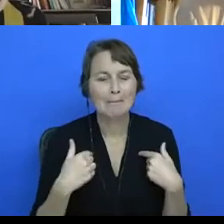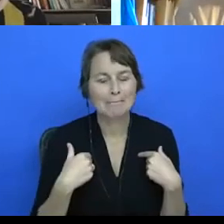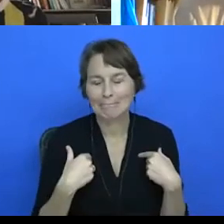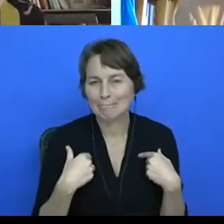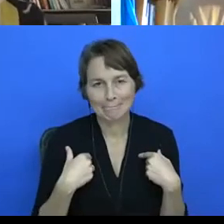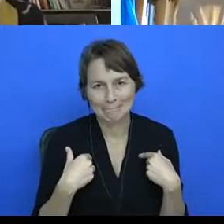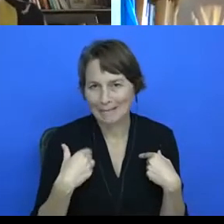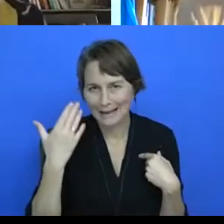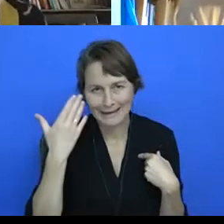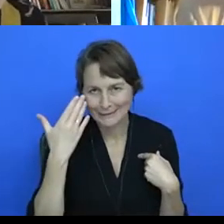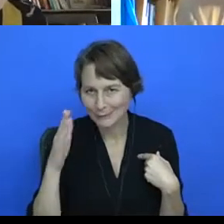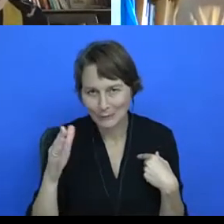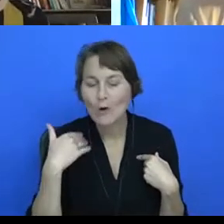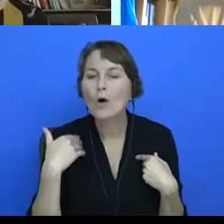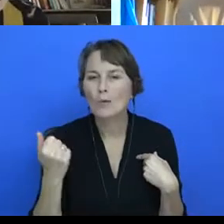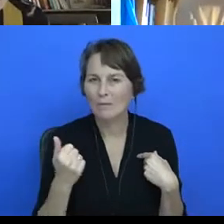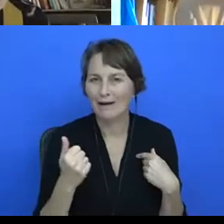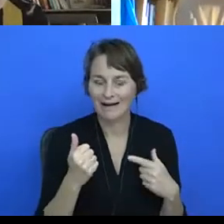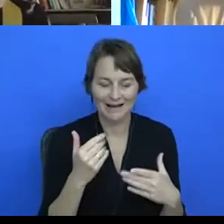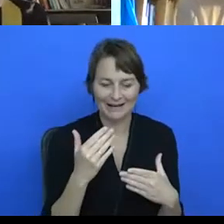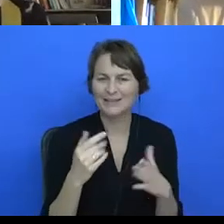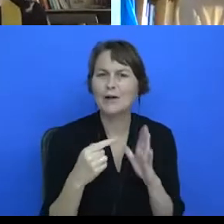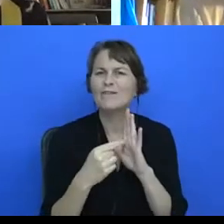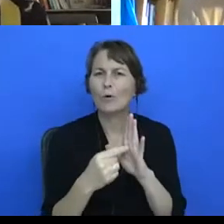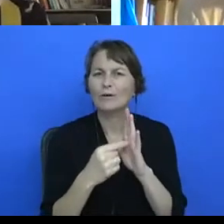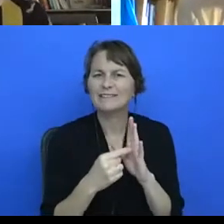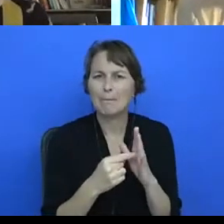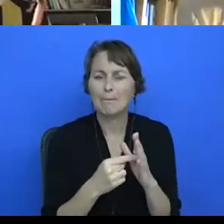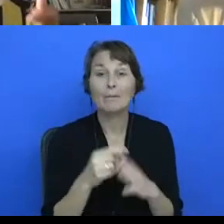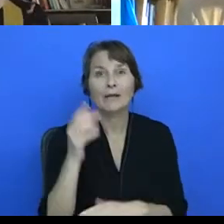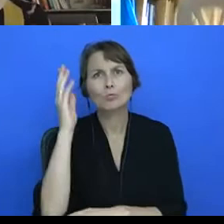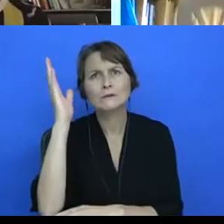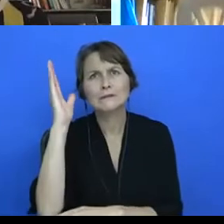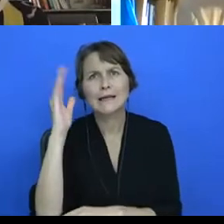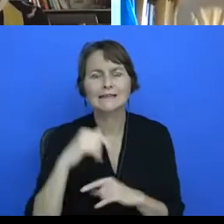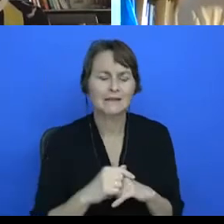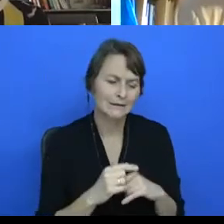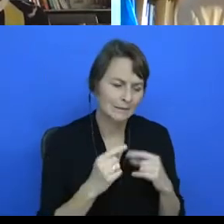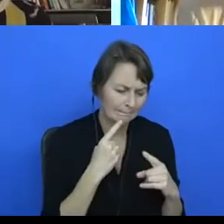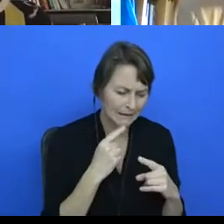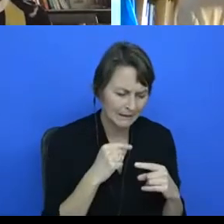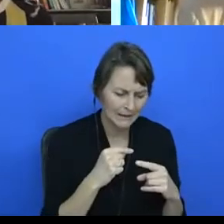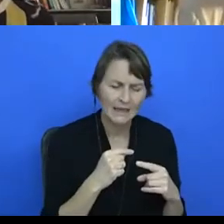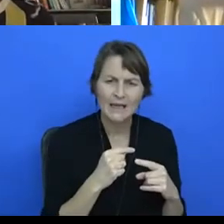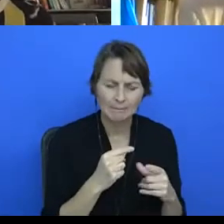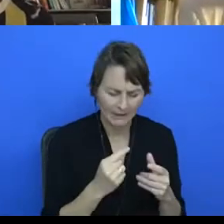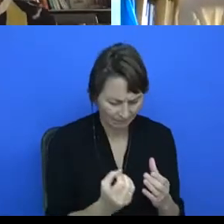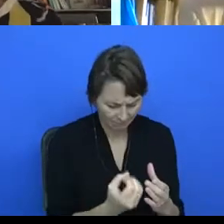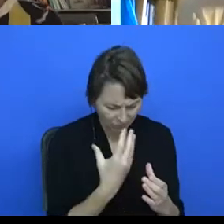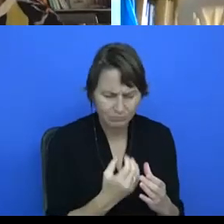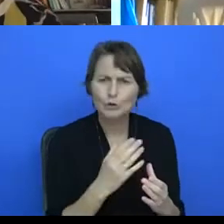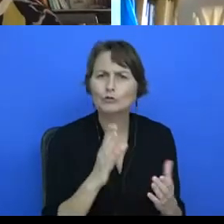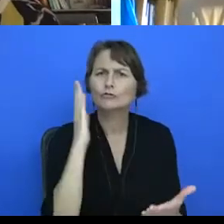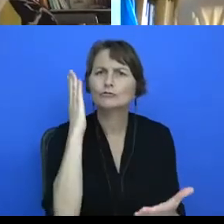was texted in between, could you stop talking? Could you stop talking? But I ignored that message I got from